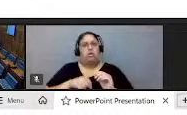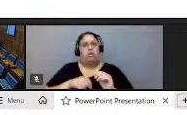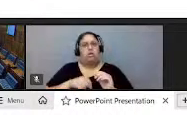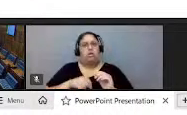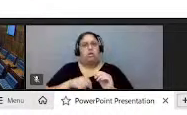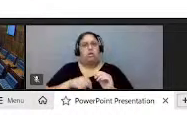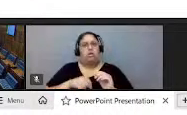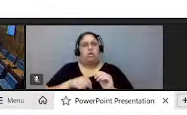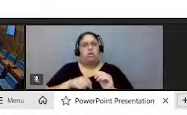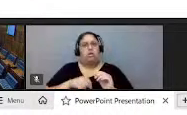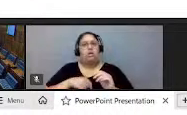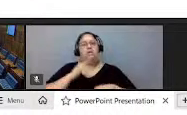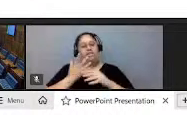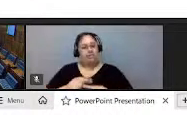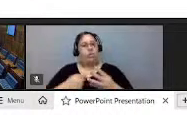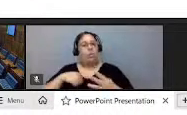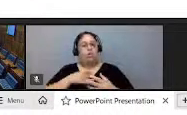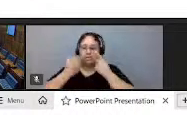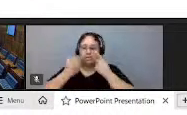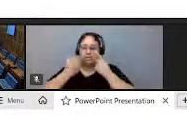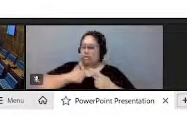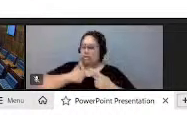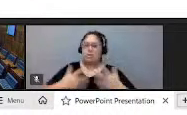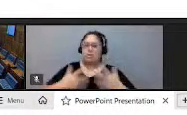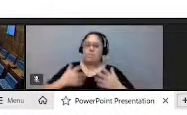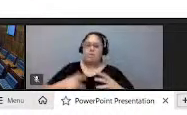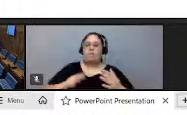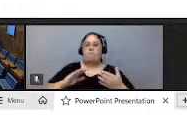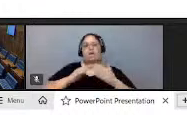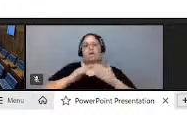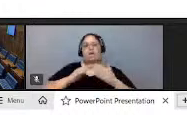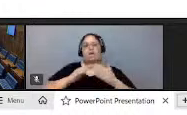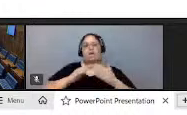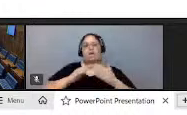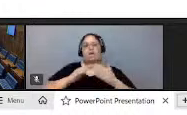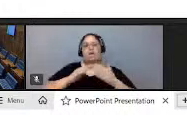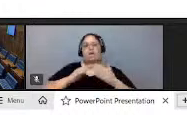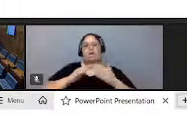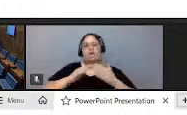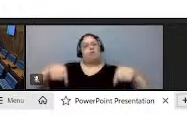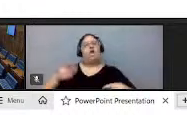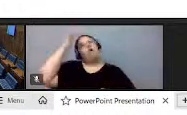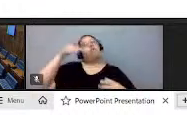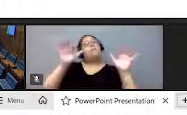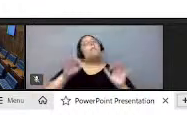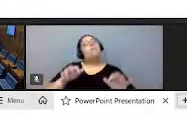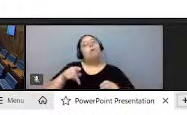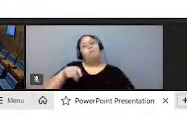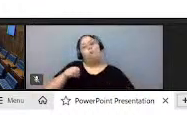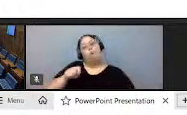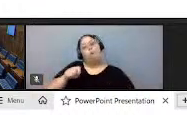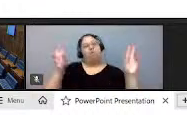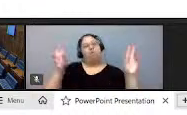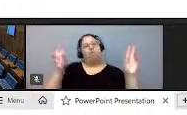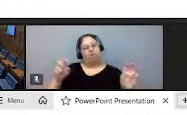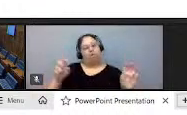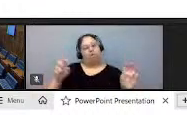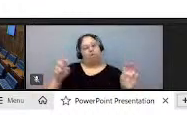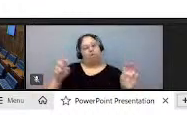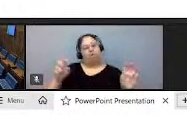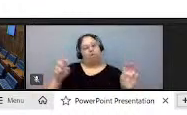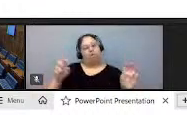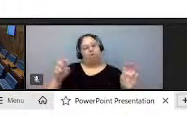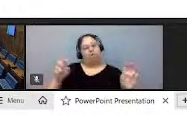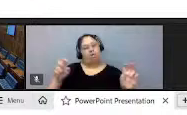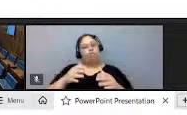is to be able to see ourselves as a smart people sport focusing on Crews real estate development recreational and